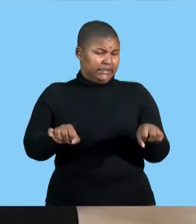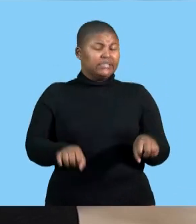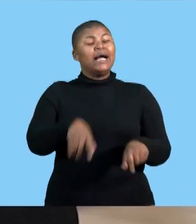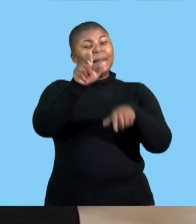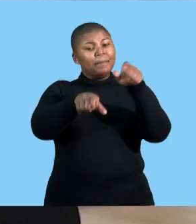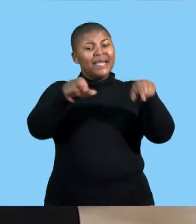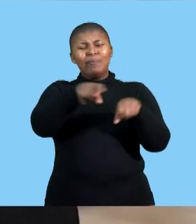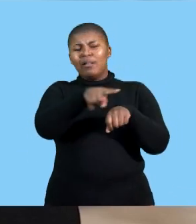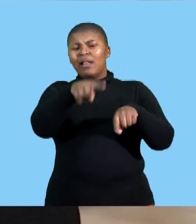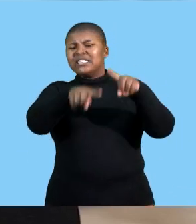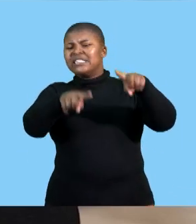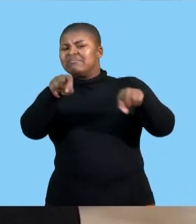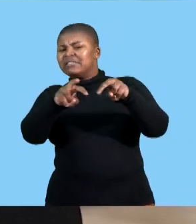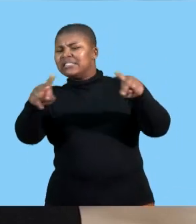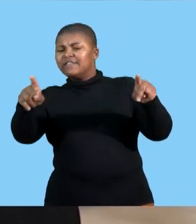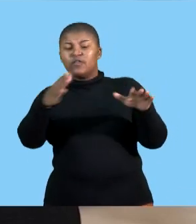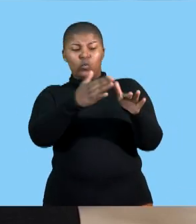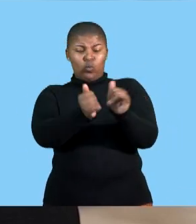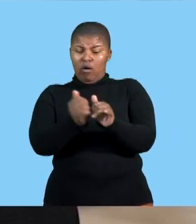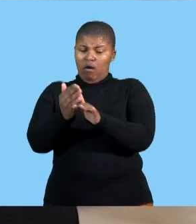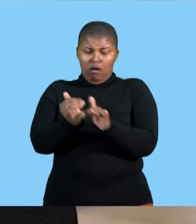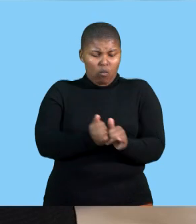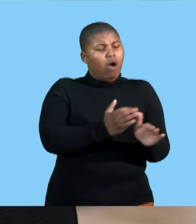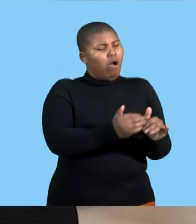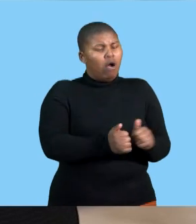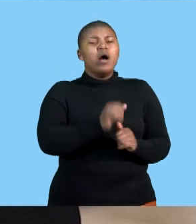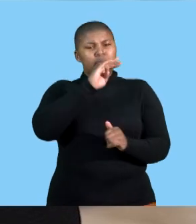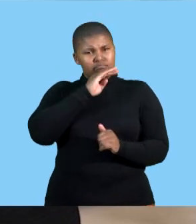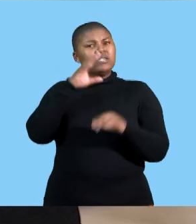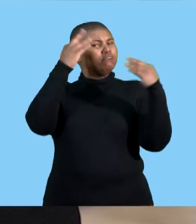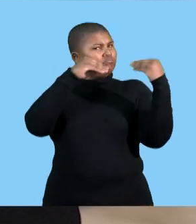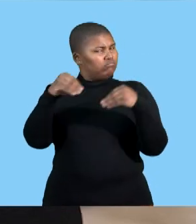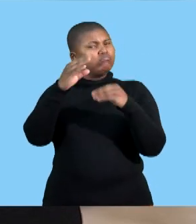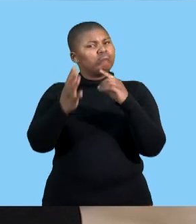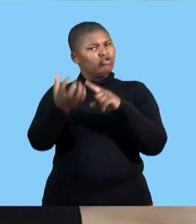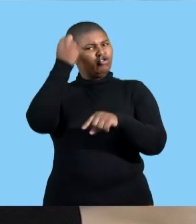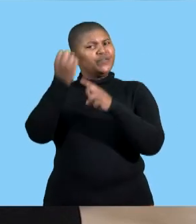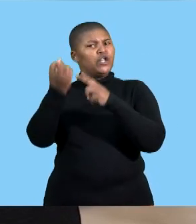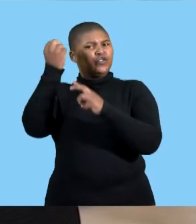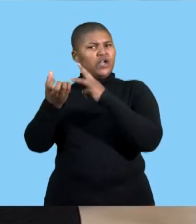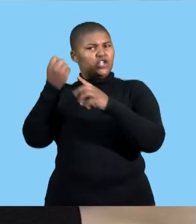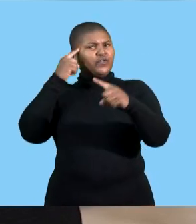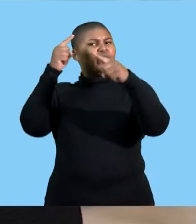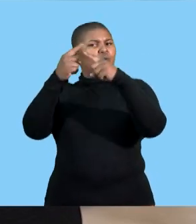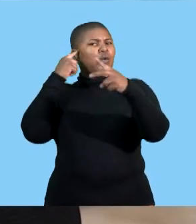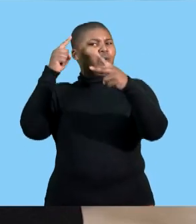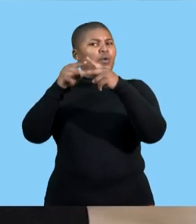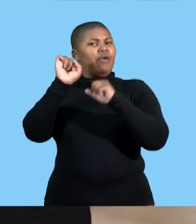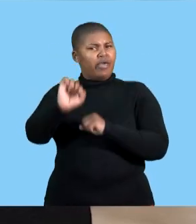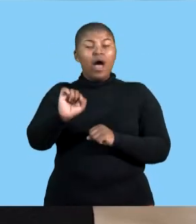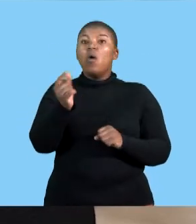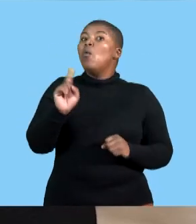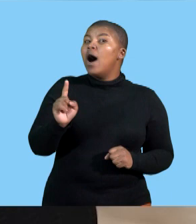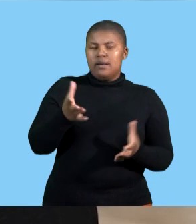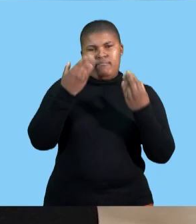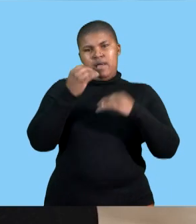work together, they cooperate, obviously the business is going to achieve its objective, of which is to make profit